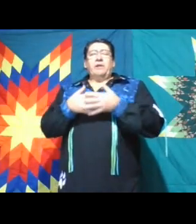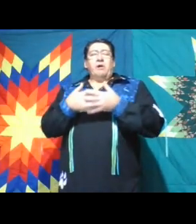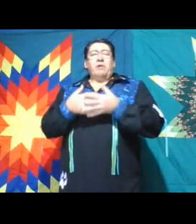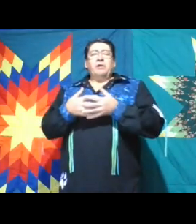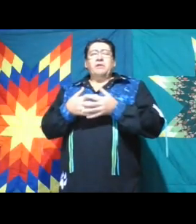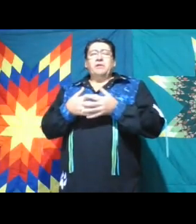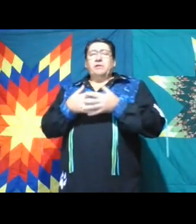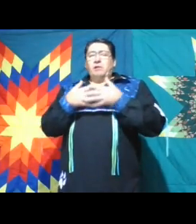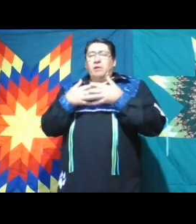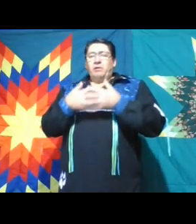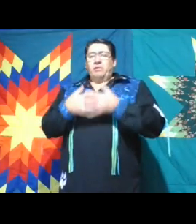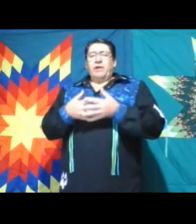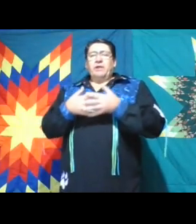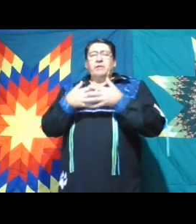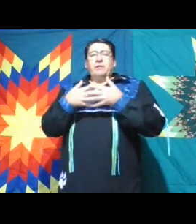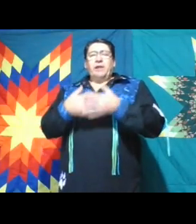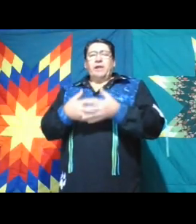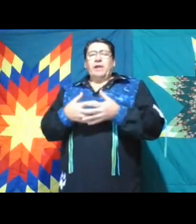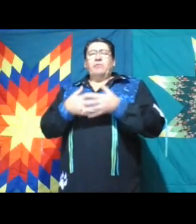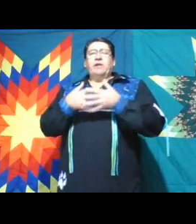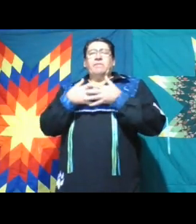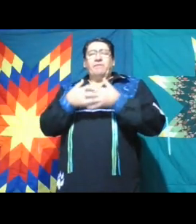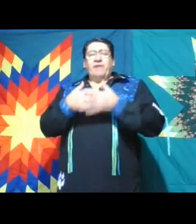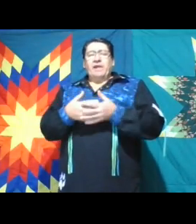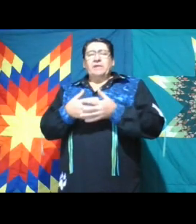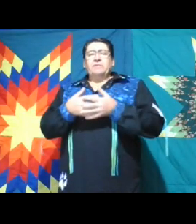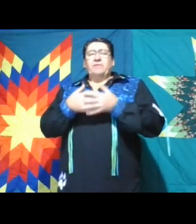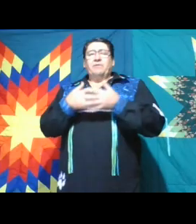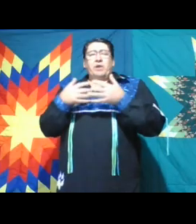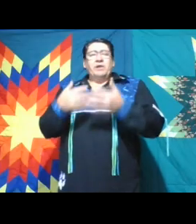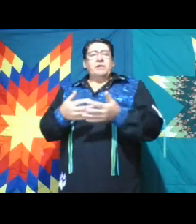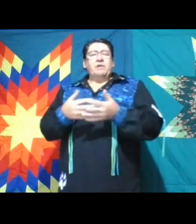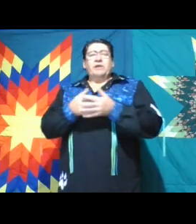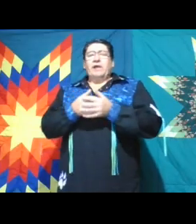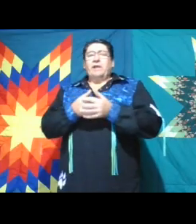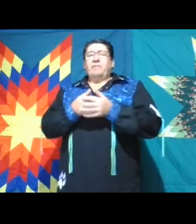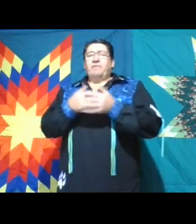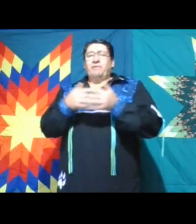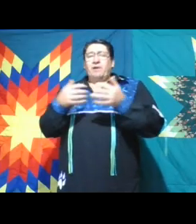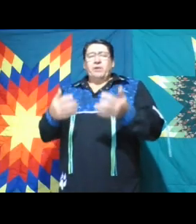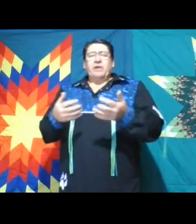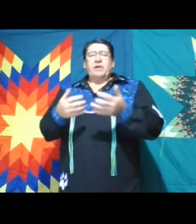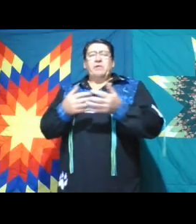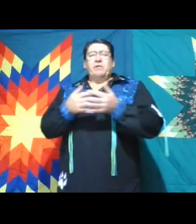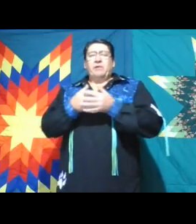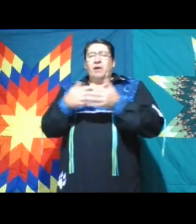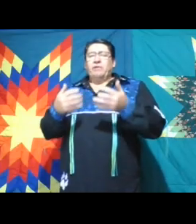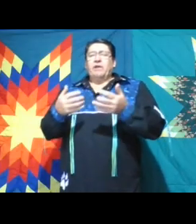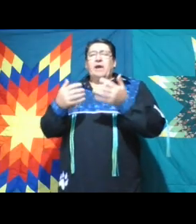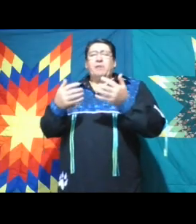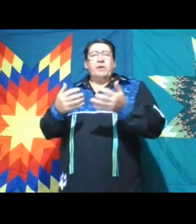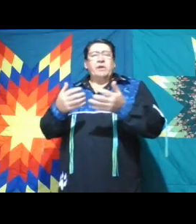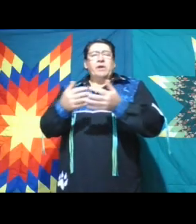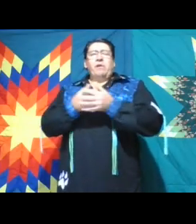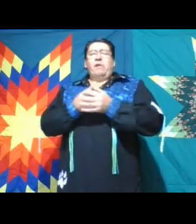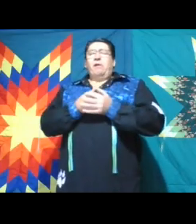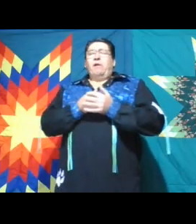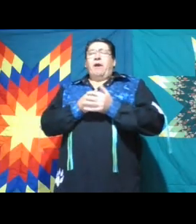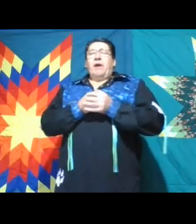we acknowledge our Creator today. We give thanks for bringing us all together, for us being here healthy,